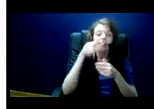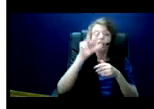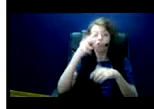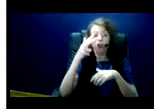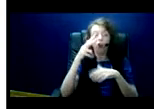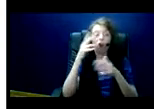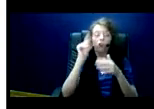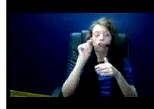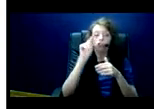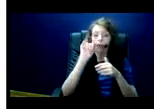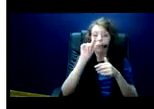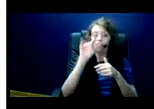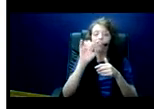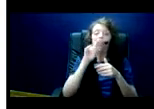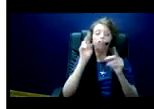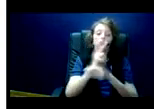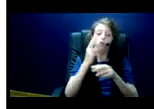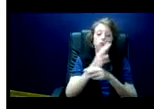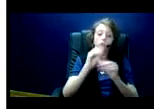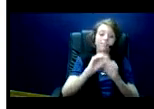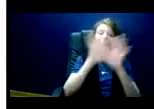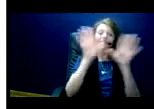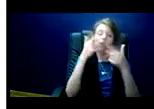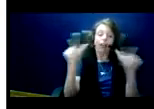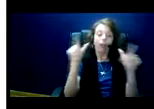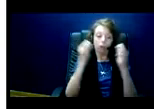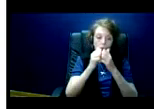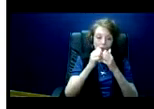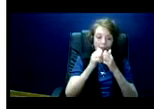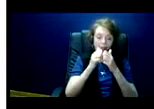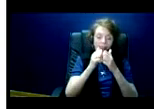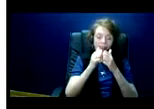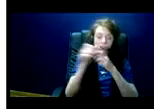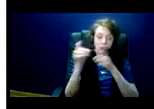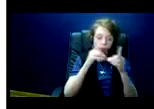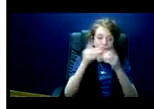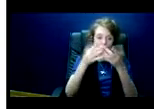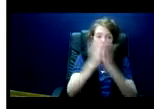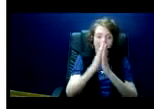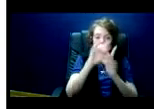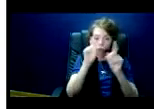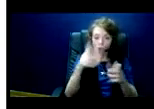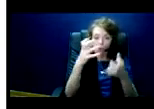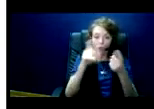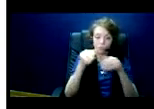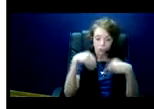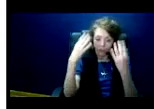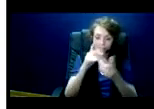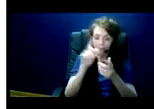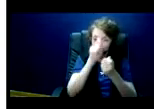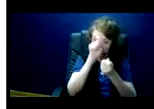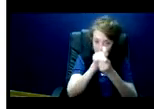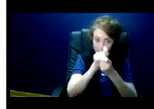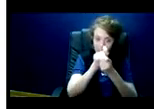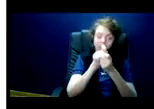to use clear language, especially in giving directions and asking questions. So you want to give explicit prompts and